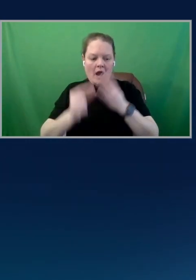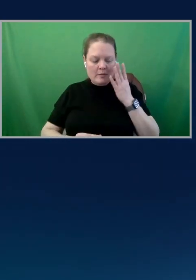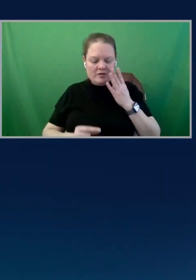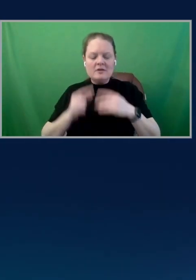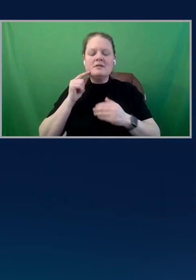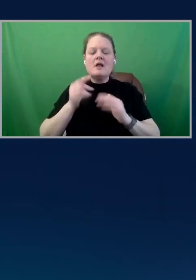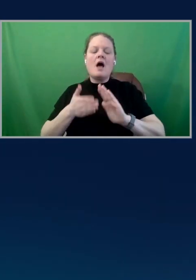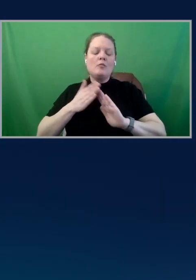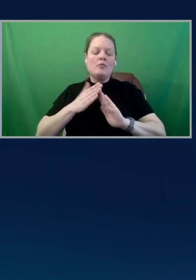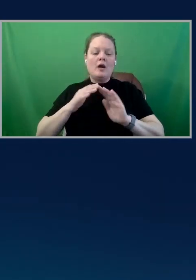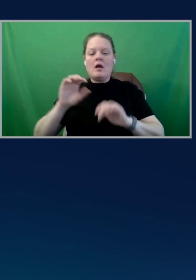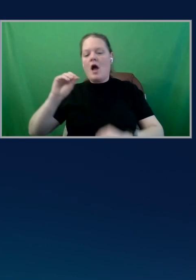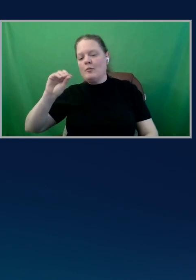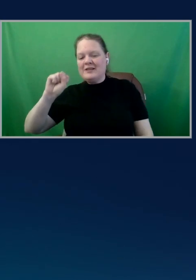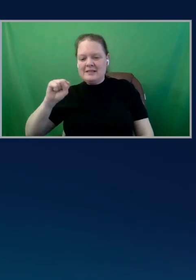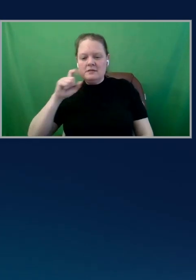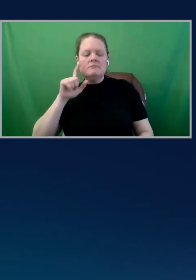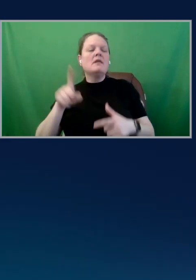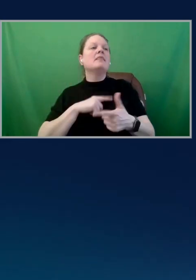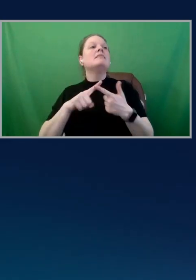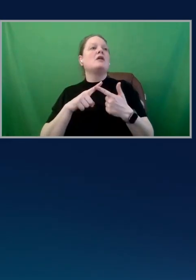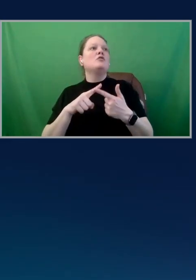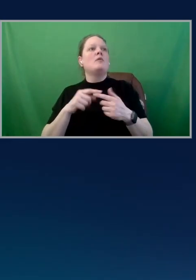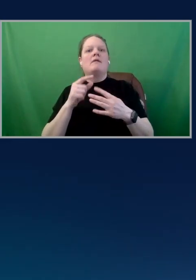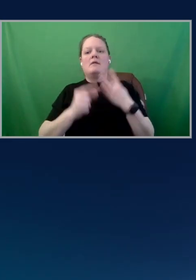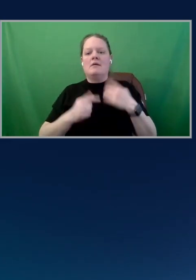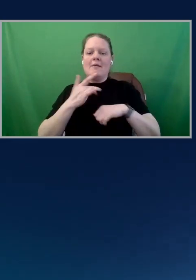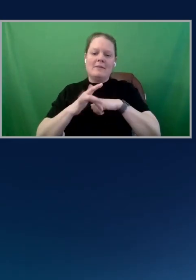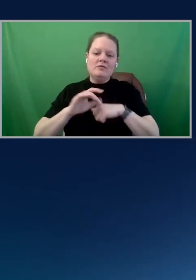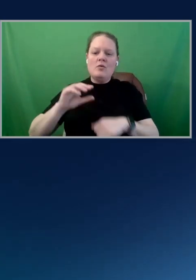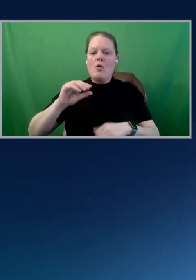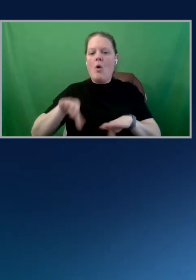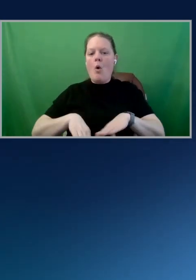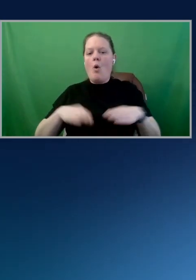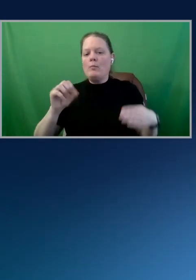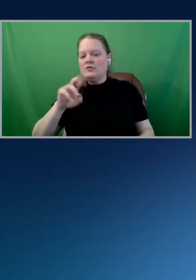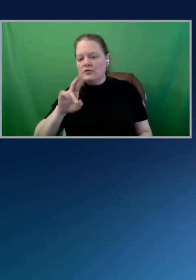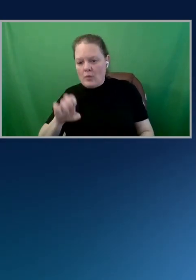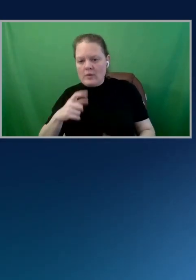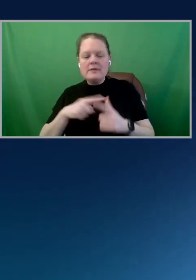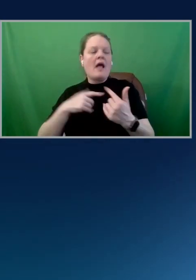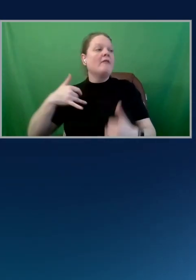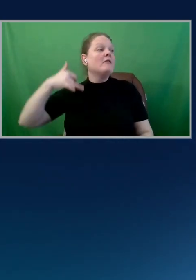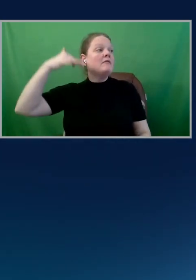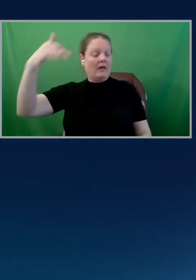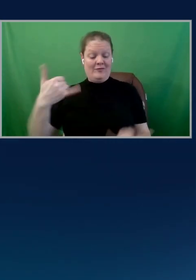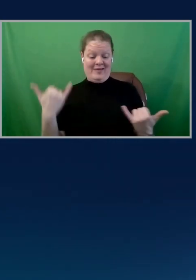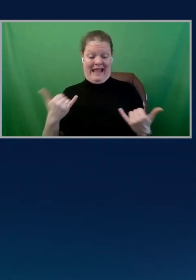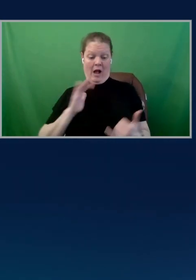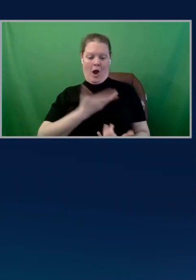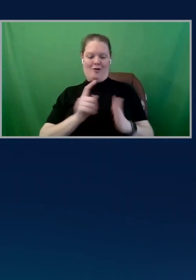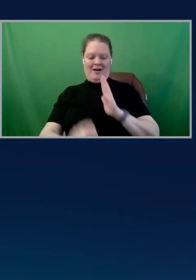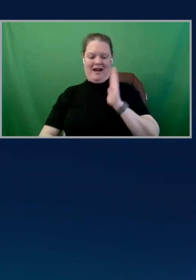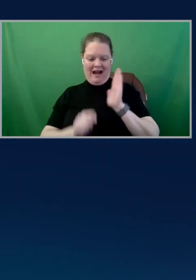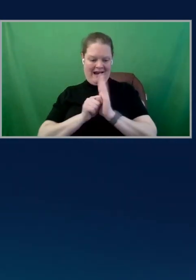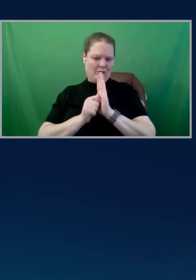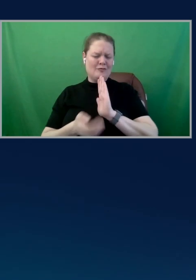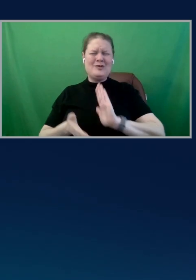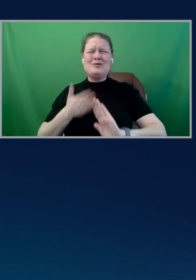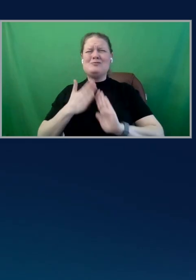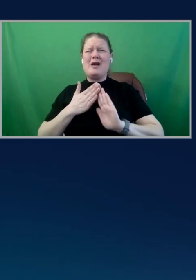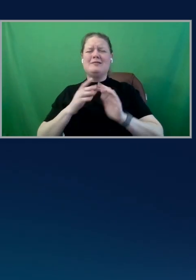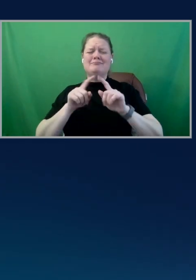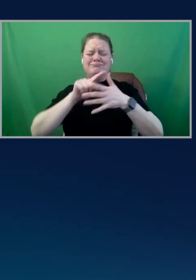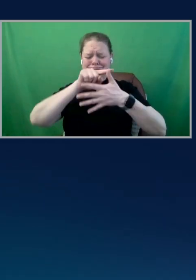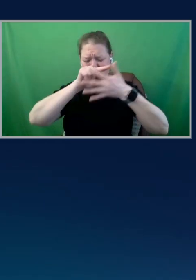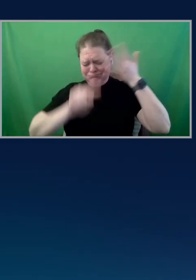open source all of the .NET framework. And now, fast forward to our era that we're currently in, you can run it lots of places, right? And Linux